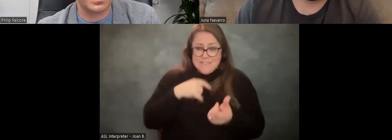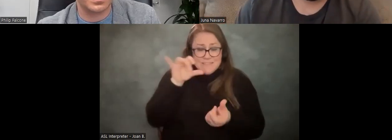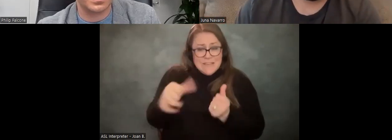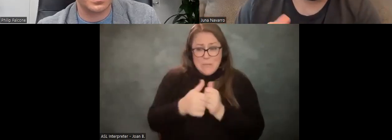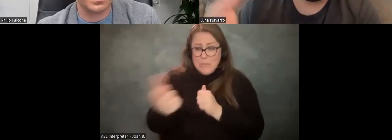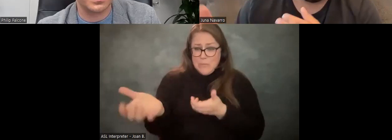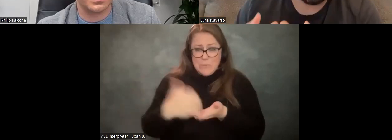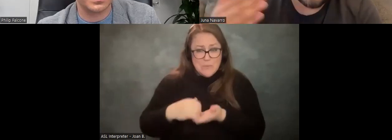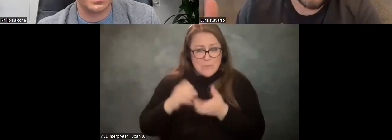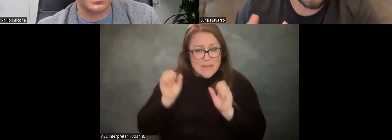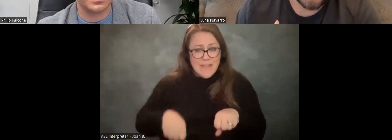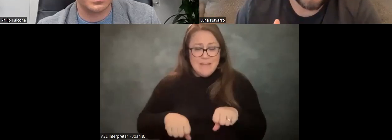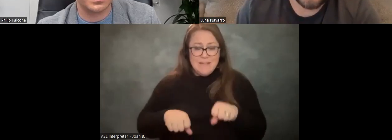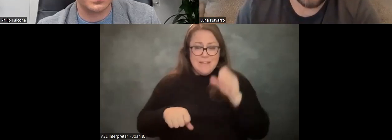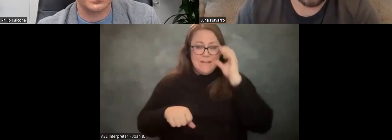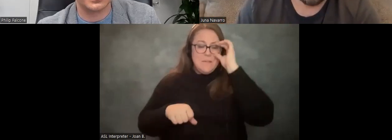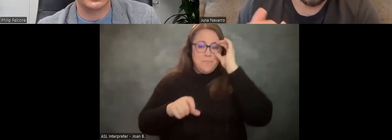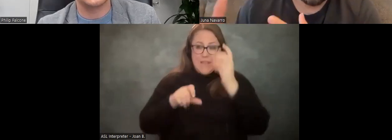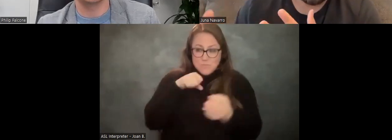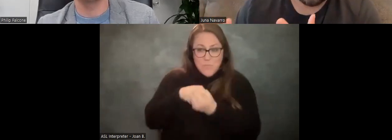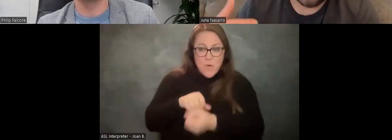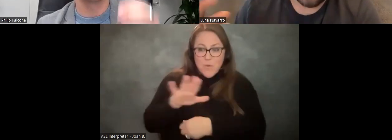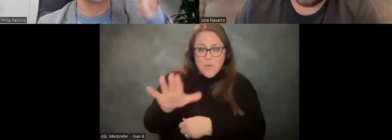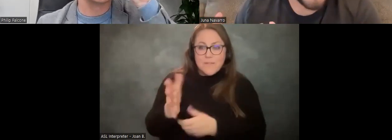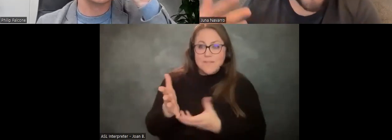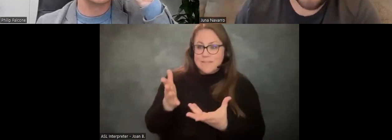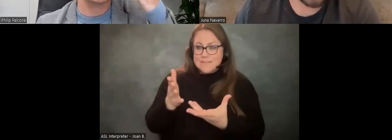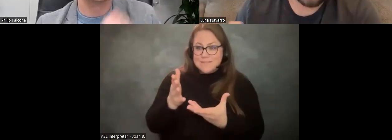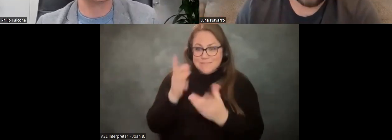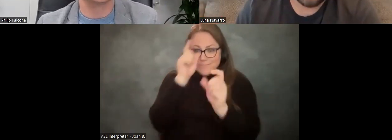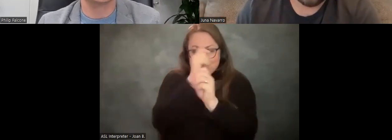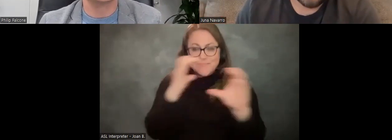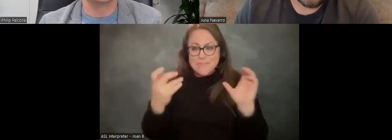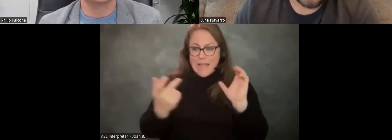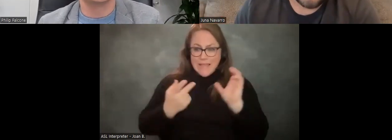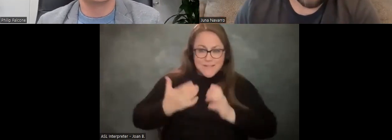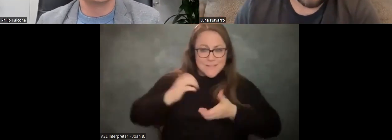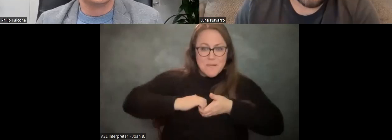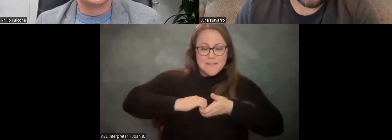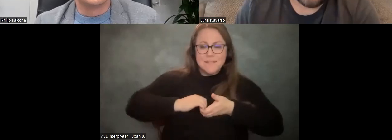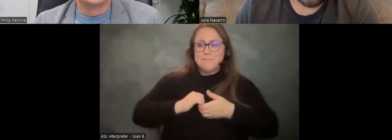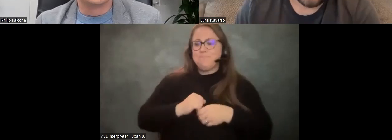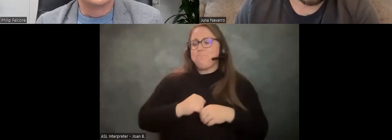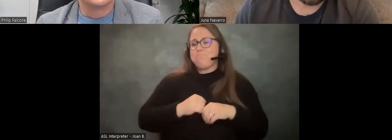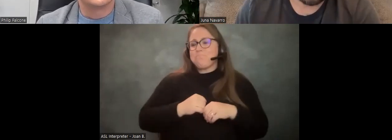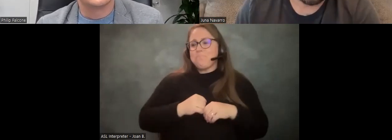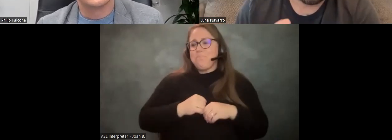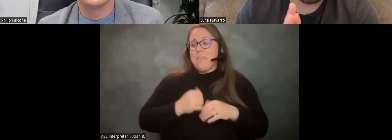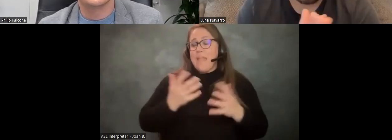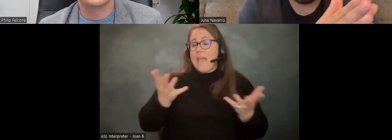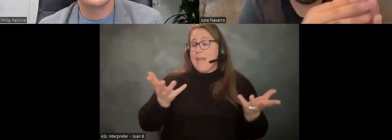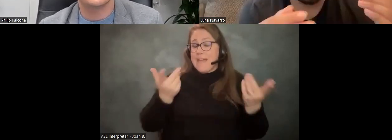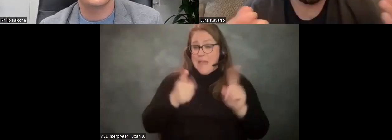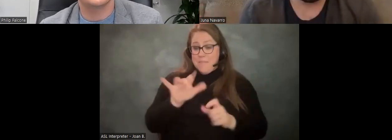and continue to contribute to this big partnership that we had. And basically during